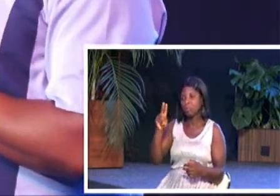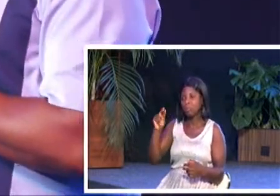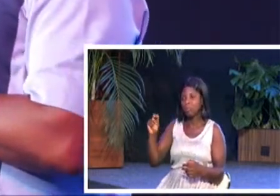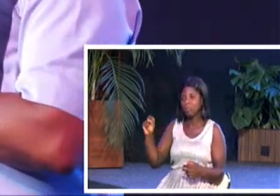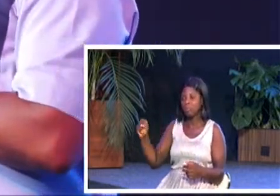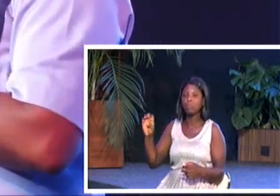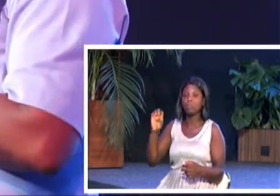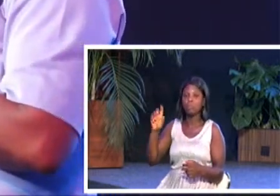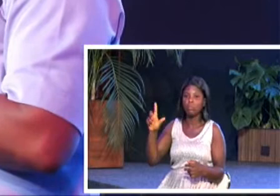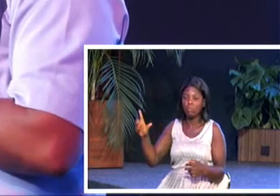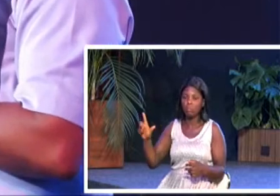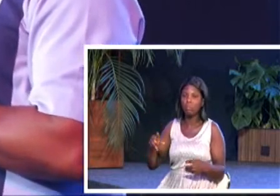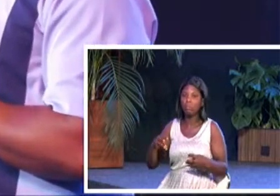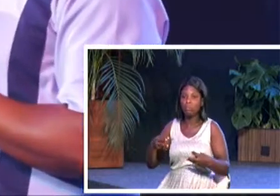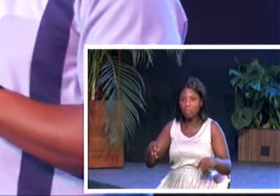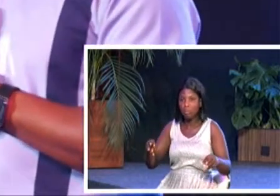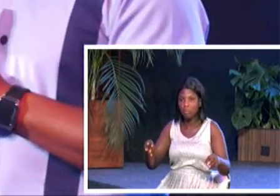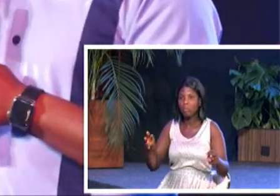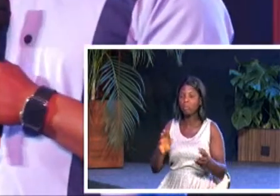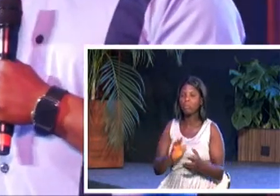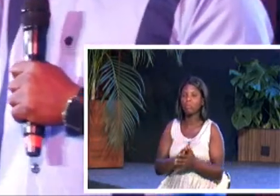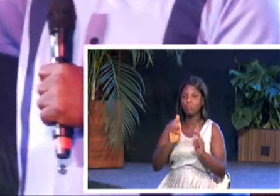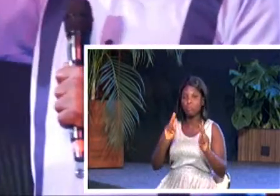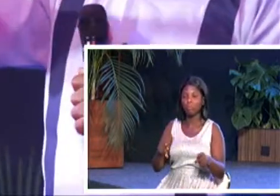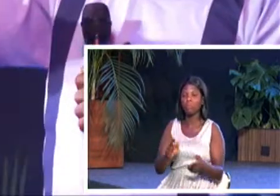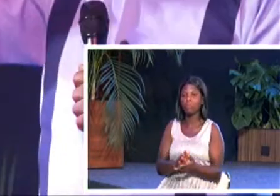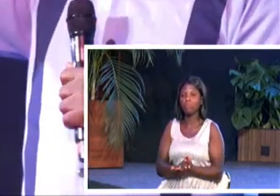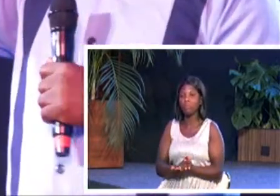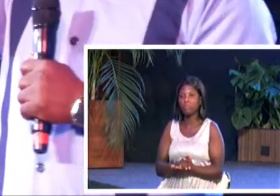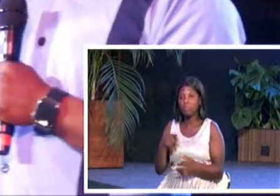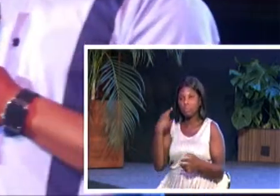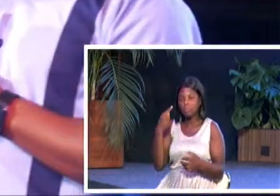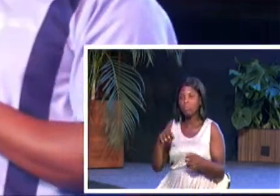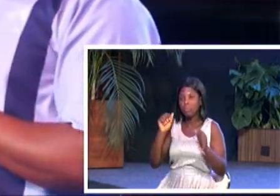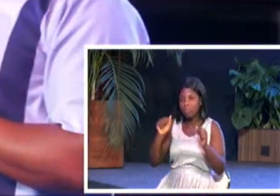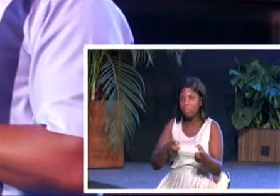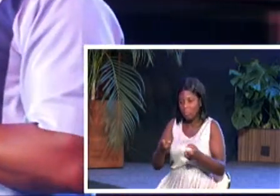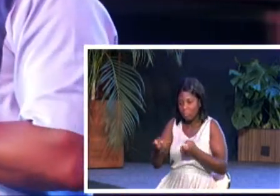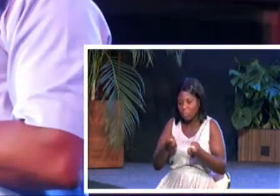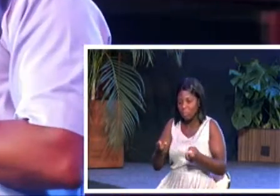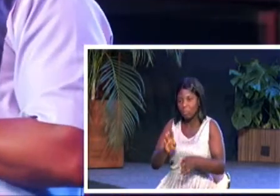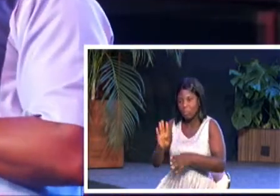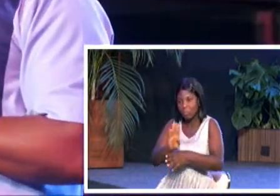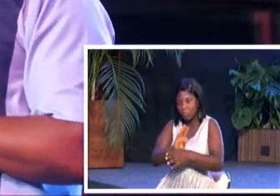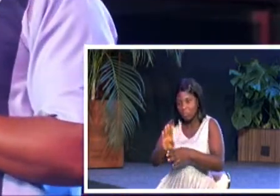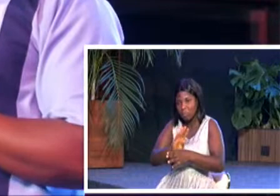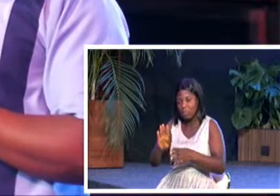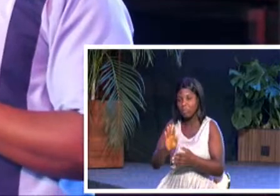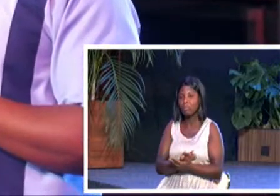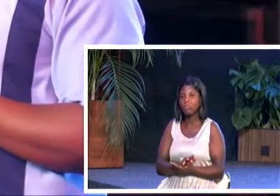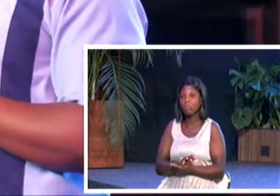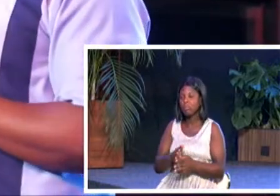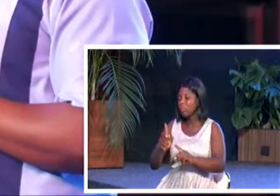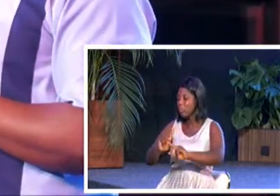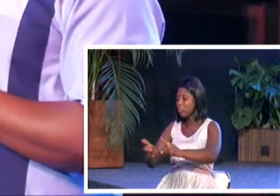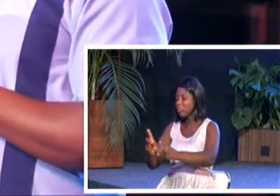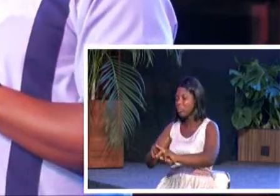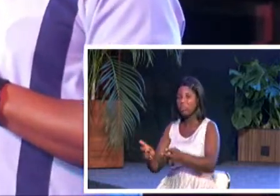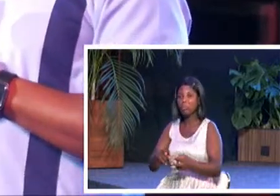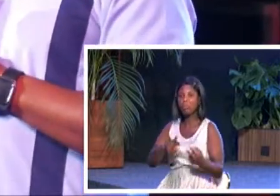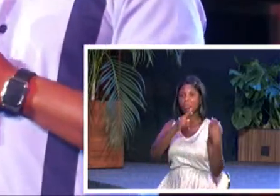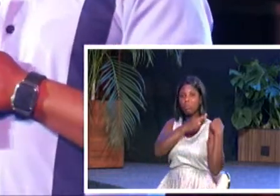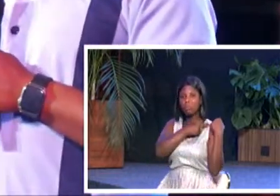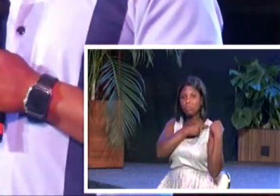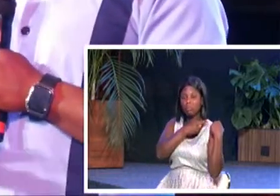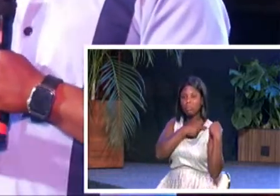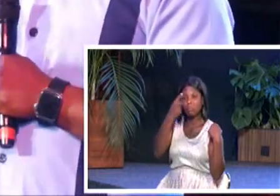Facebook, and then TikTok, YouTube, email, website. So they have different community managers roles. And they